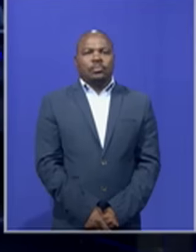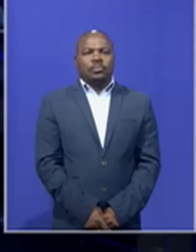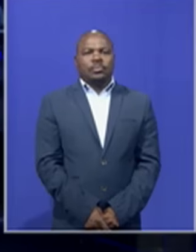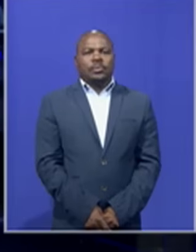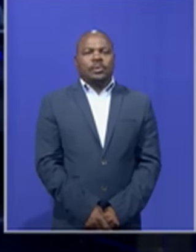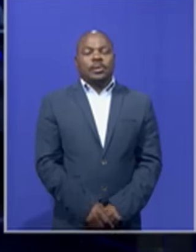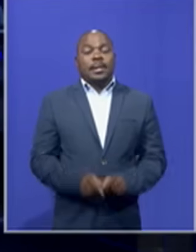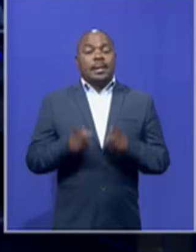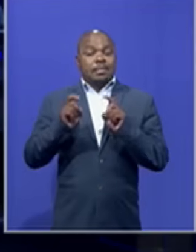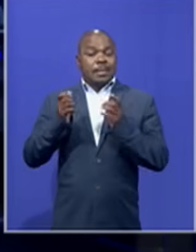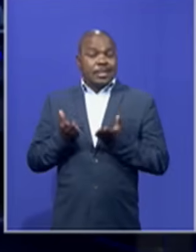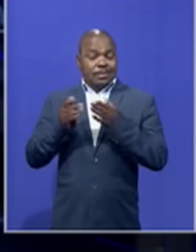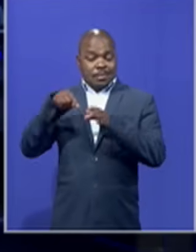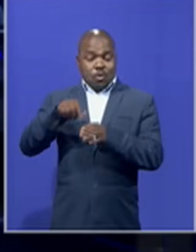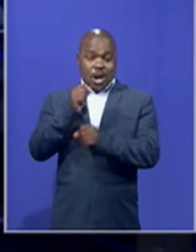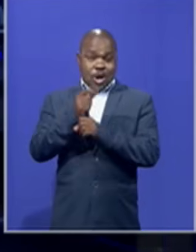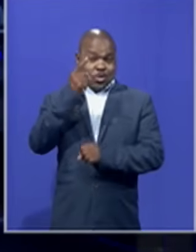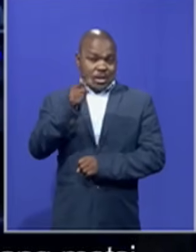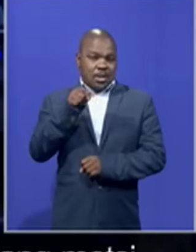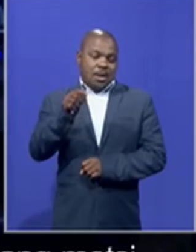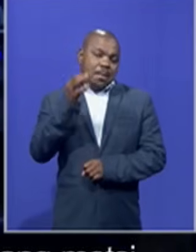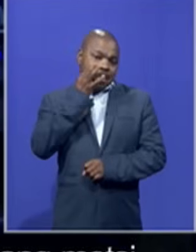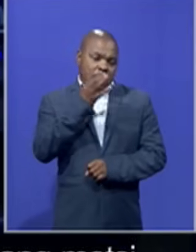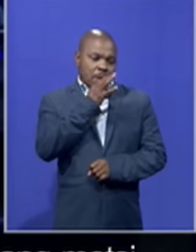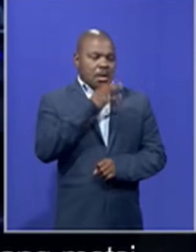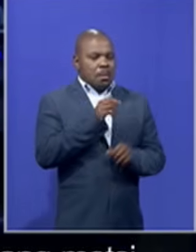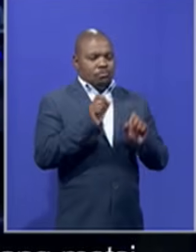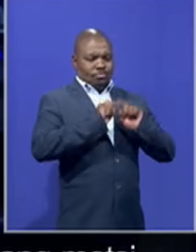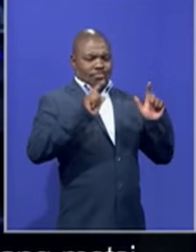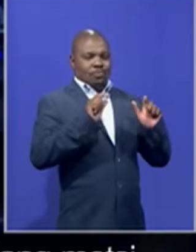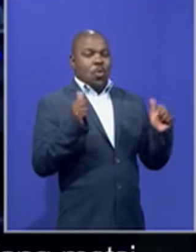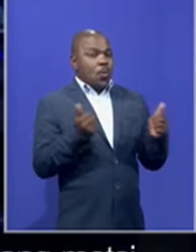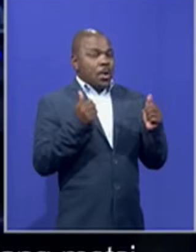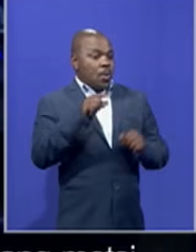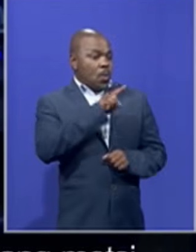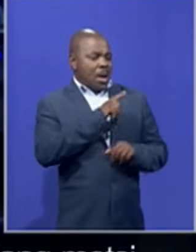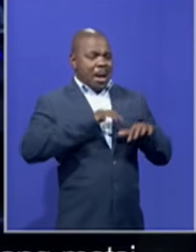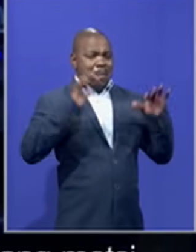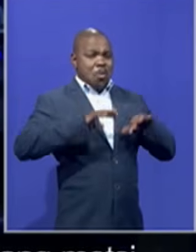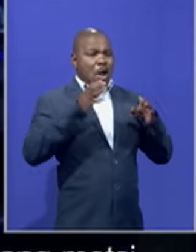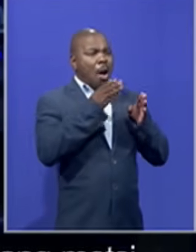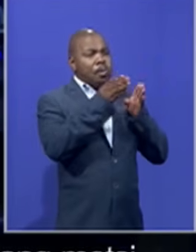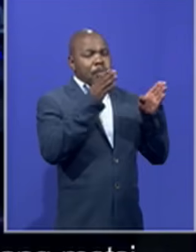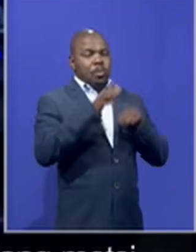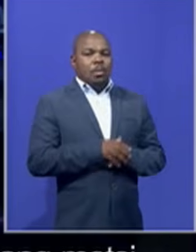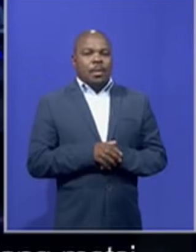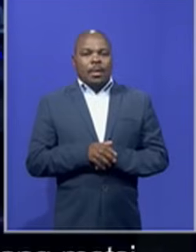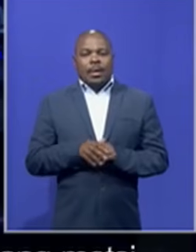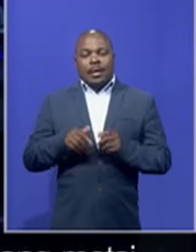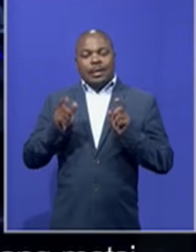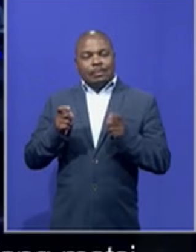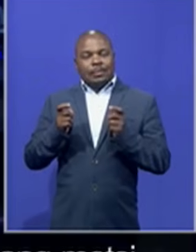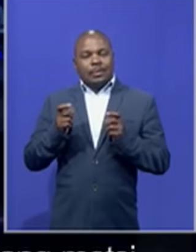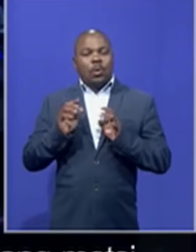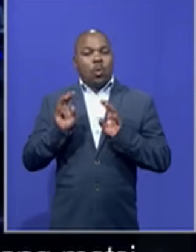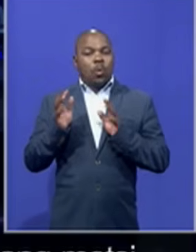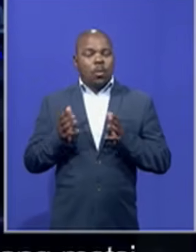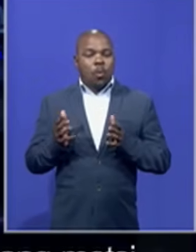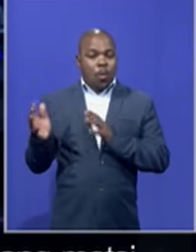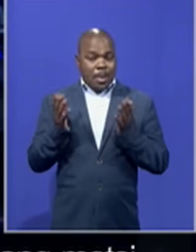Ba ditshebeletso tsa tshohanyetso profenseng ya Gauteng ba bolela ha ba ntse ba fadimeile nakong ena ya dipula tse matla. Lekala la ditshebeletso tsa bolipi le